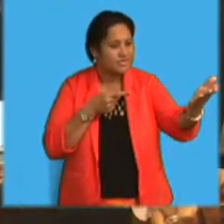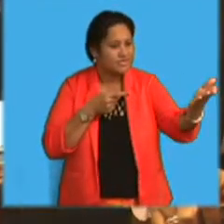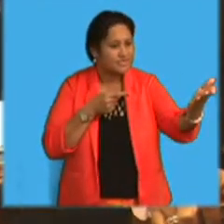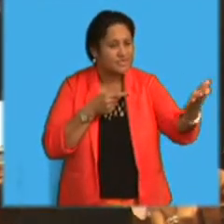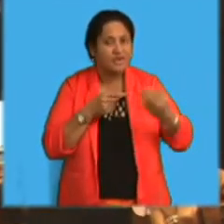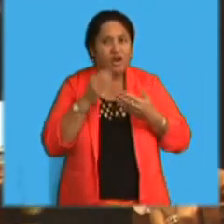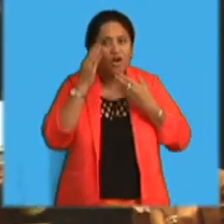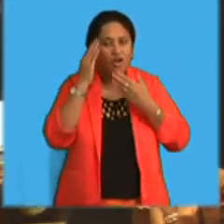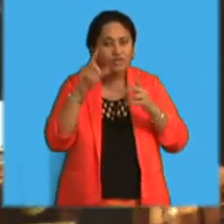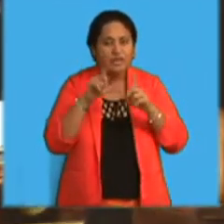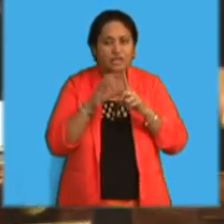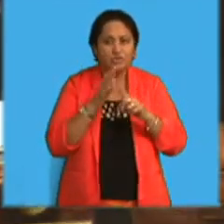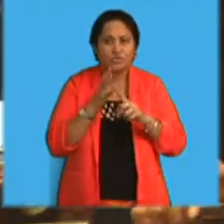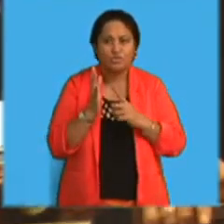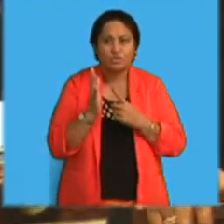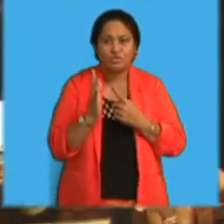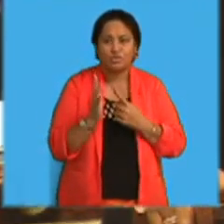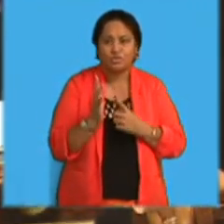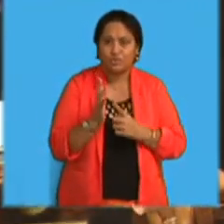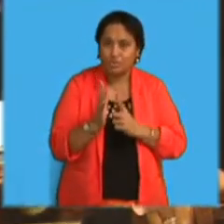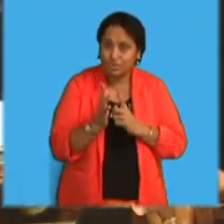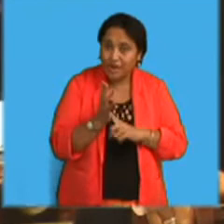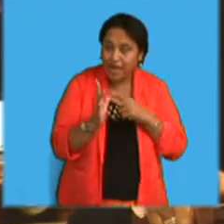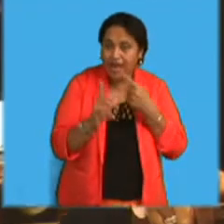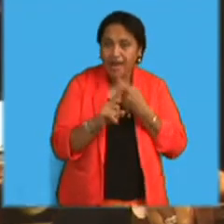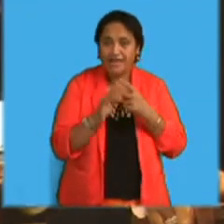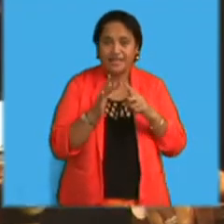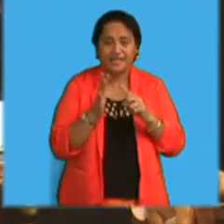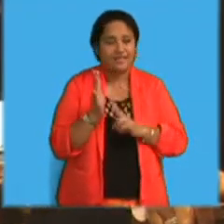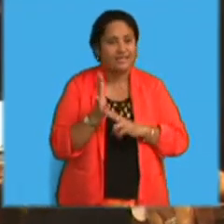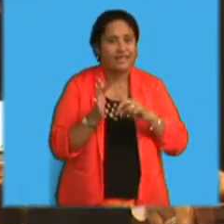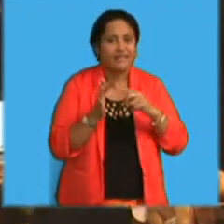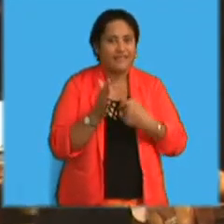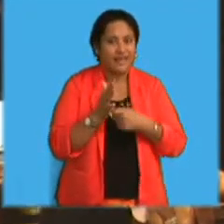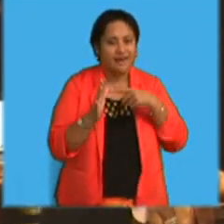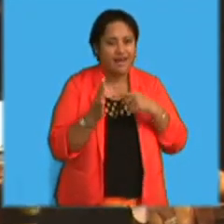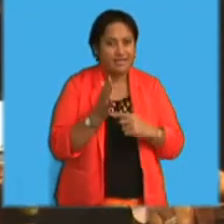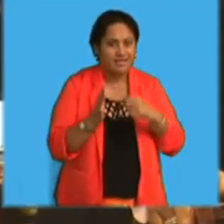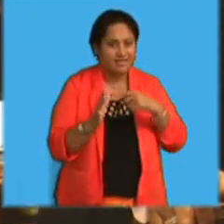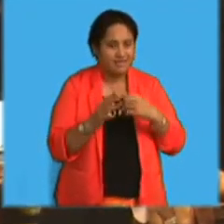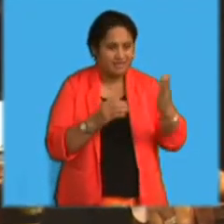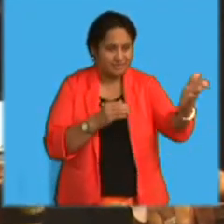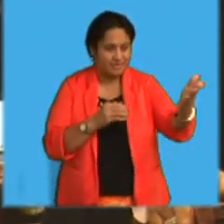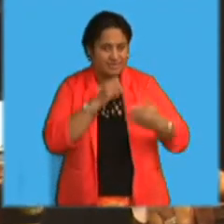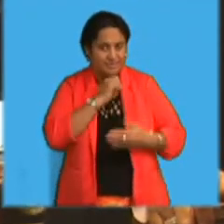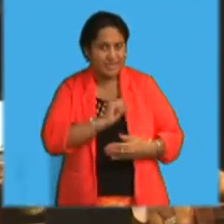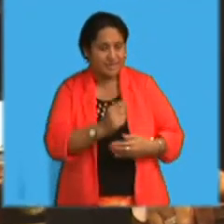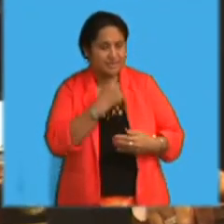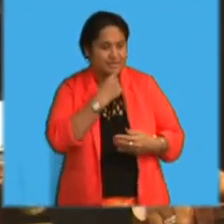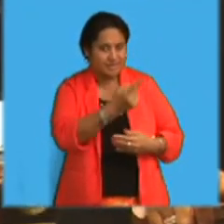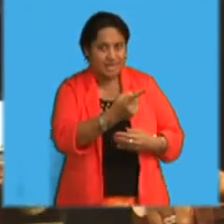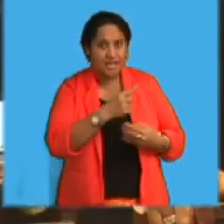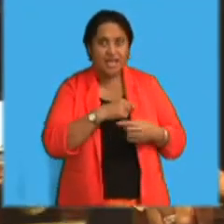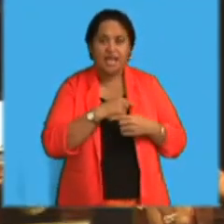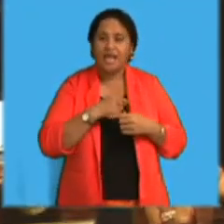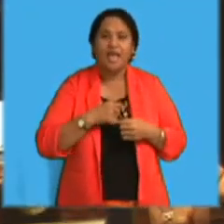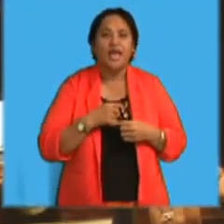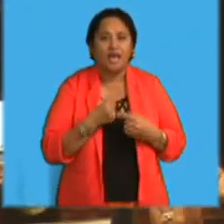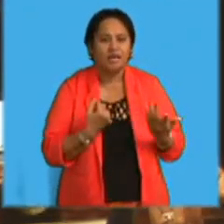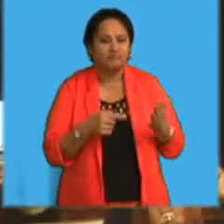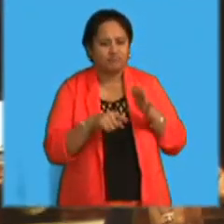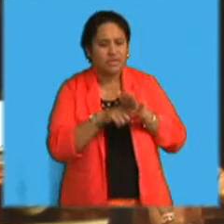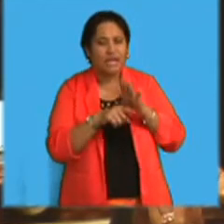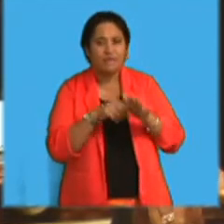of resource owners are not being ignored, Madam Speaker. We are continuing our stride to ensure fair share of royalties